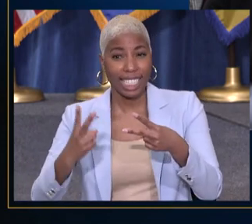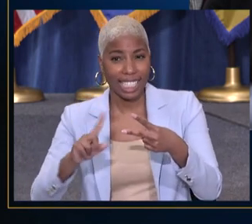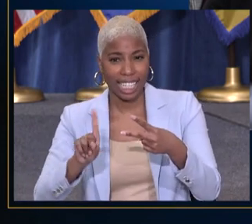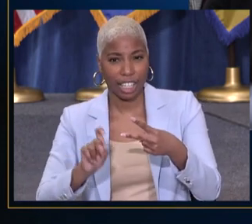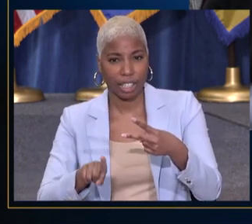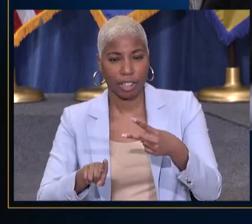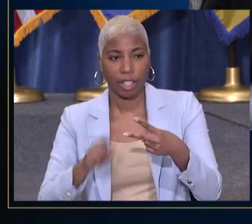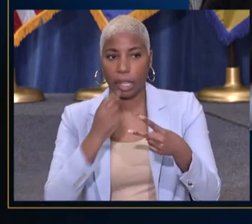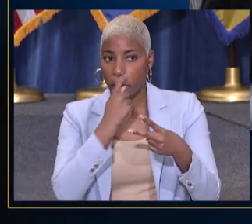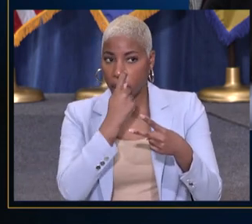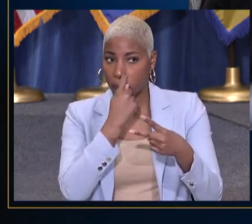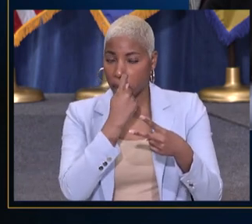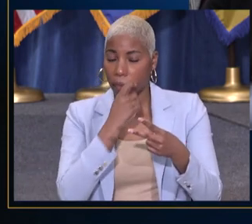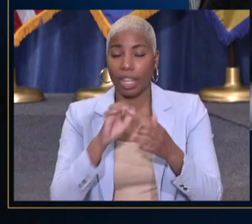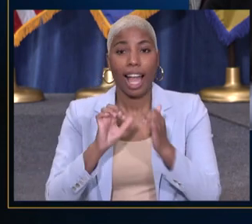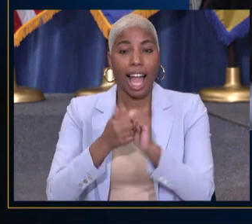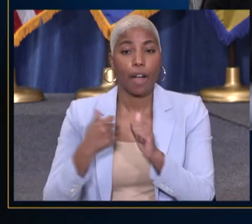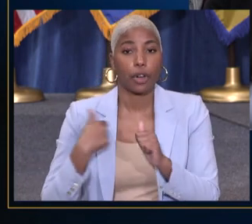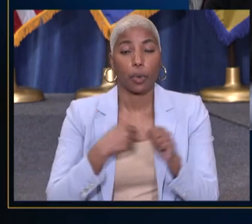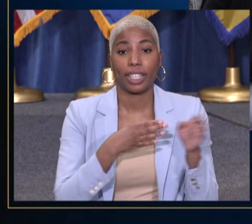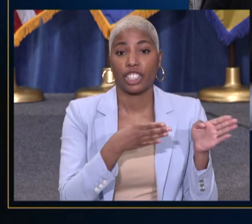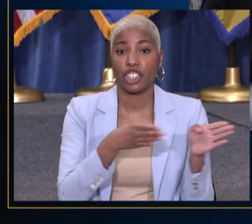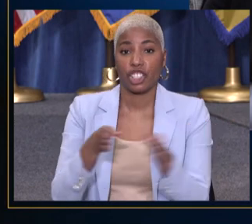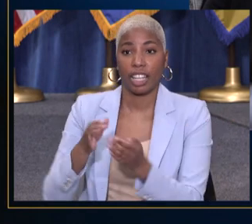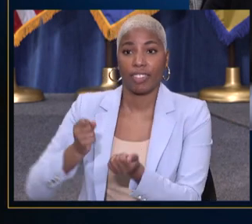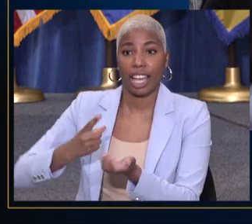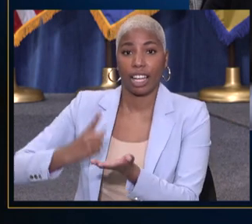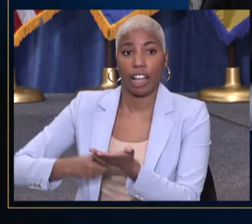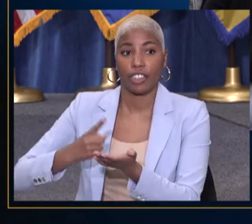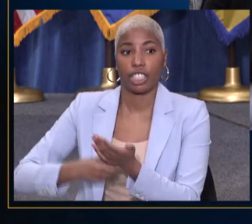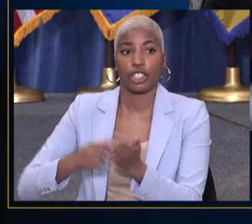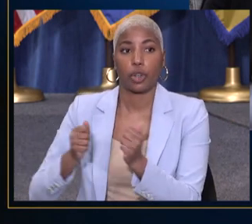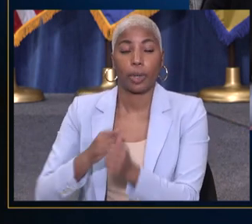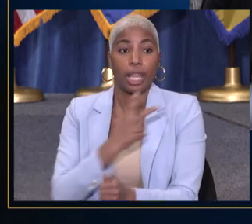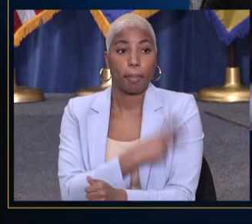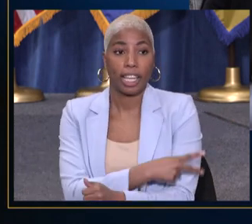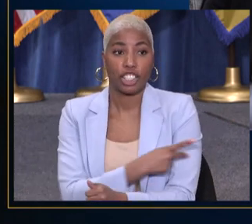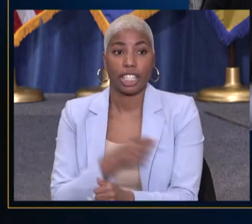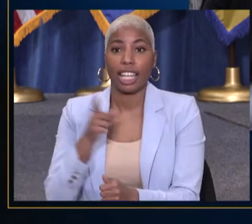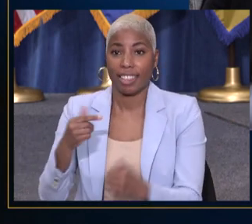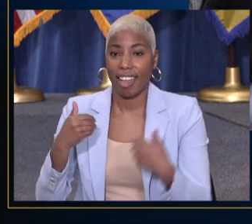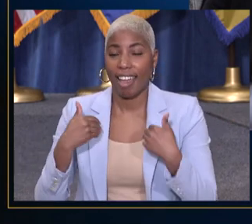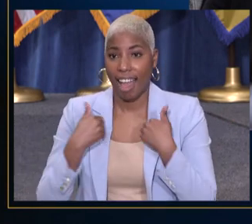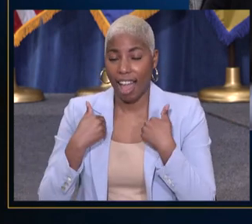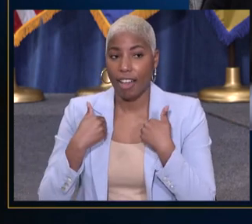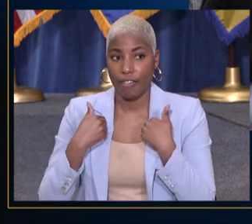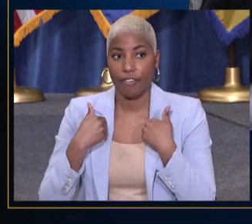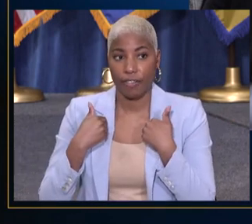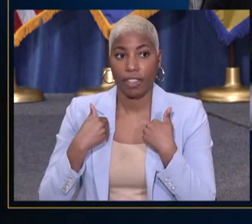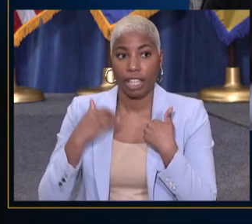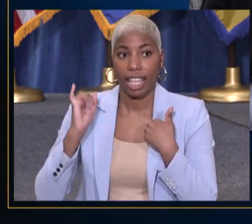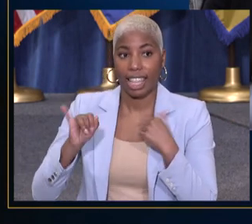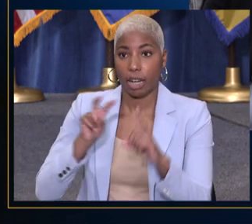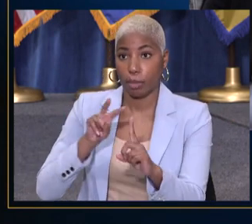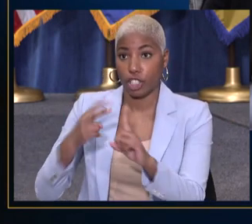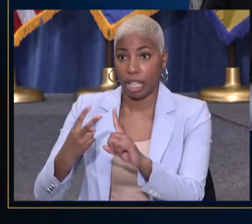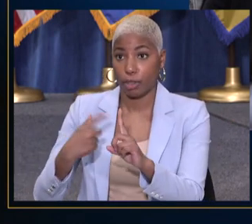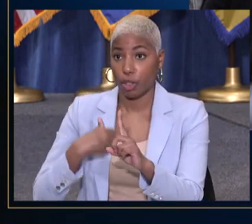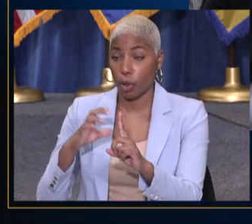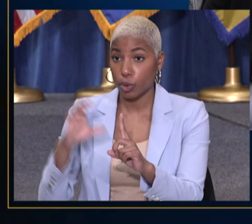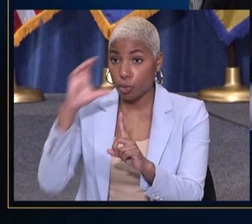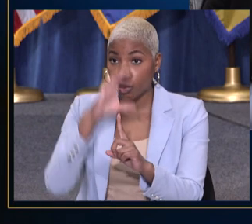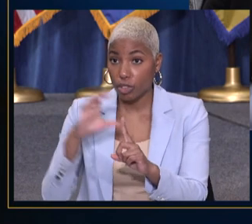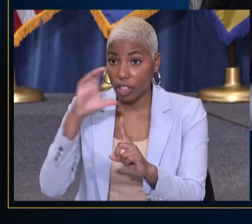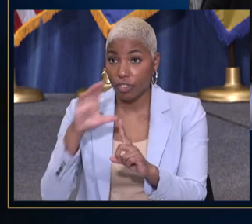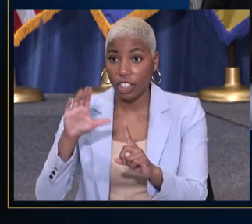that is, how do we also shift that conversation with the patients who have the implicit perception of looking for care, being